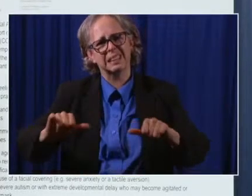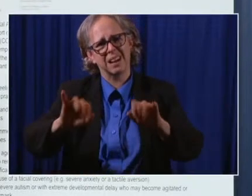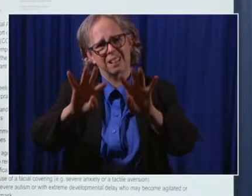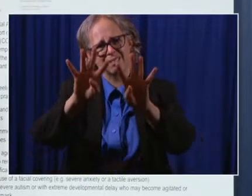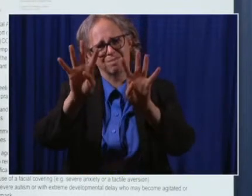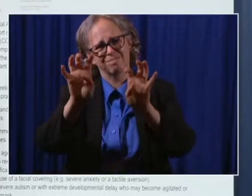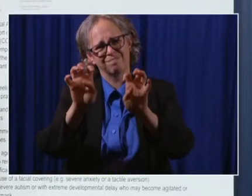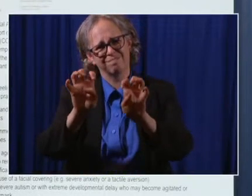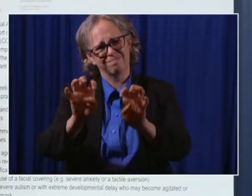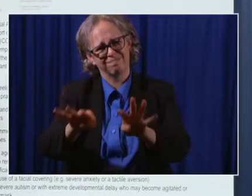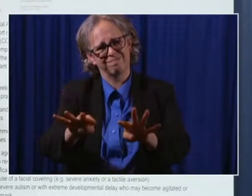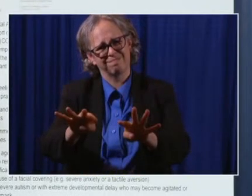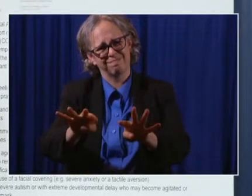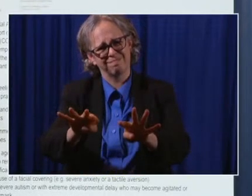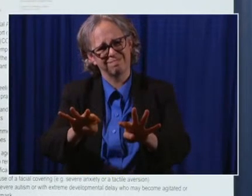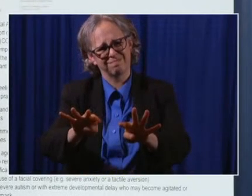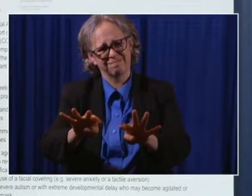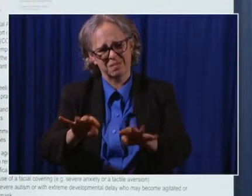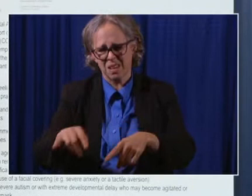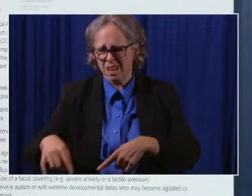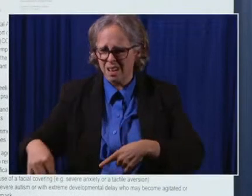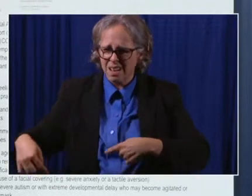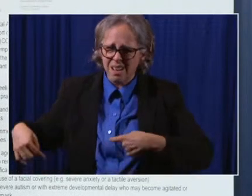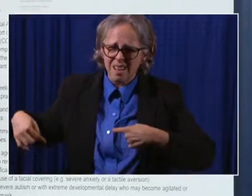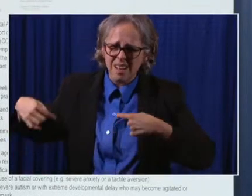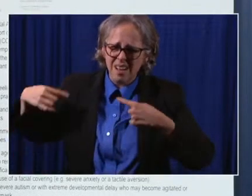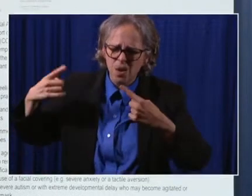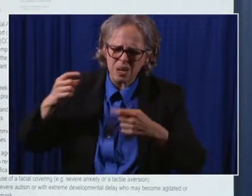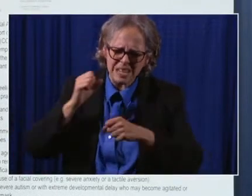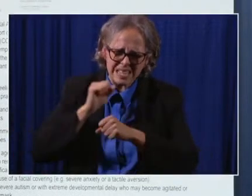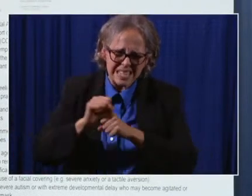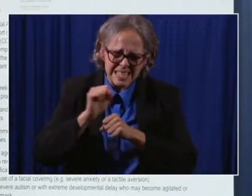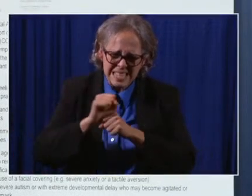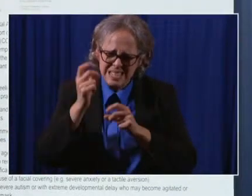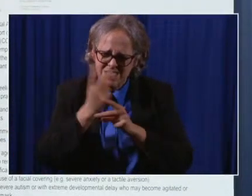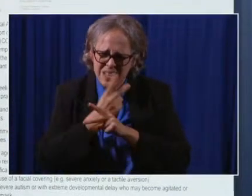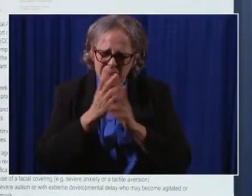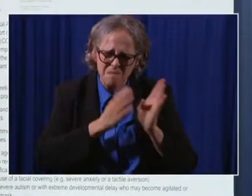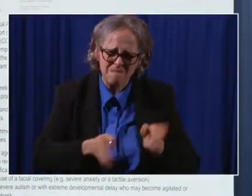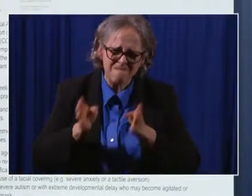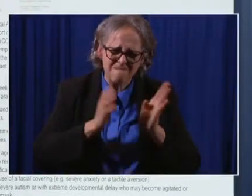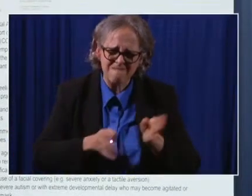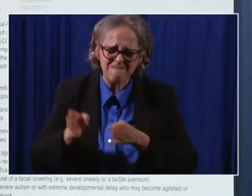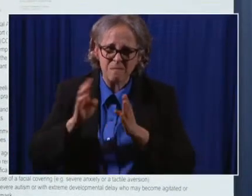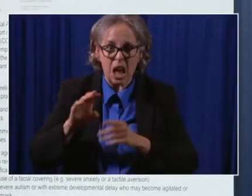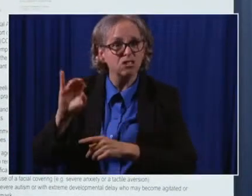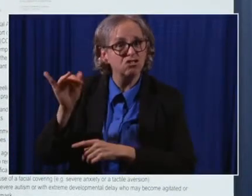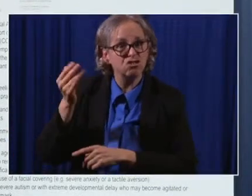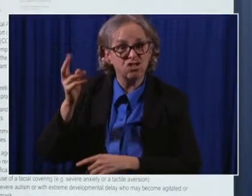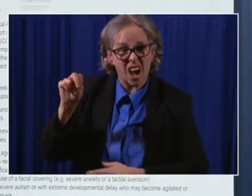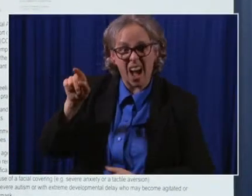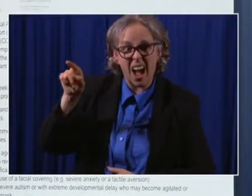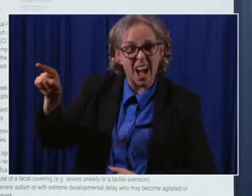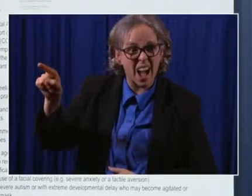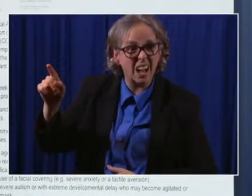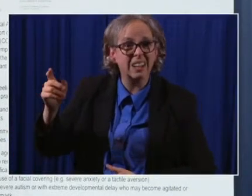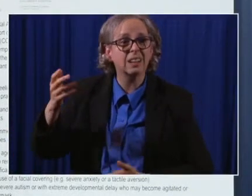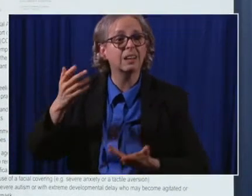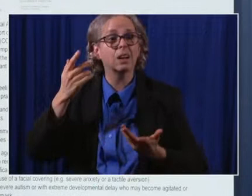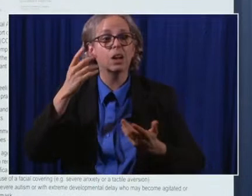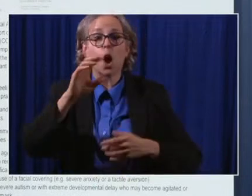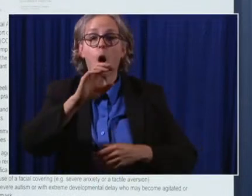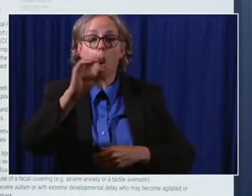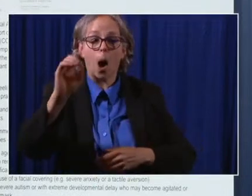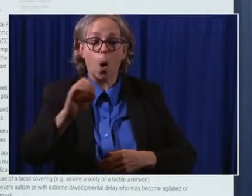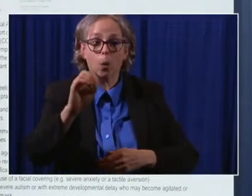working. John has been specifically working with the Ohio High School Athletic Association, working